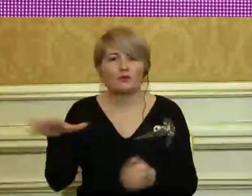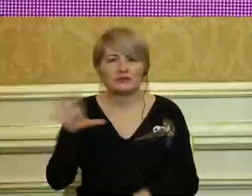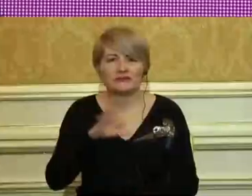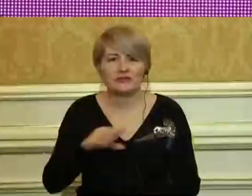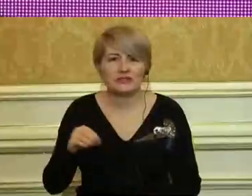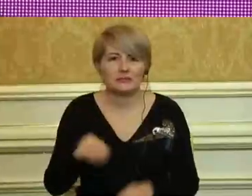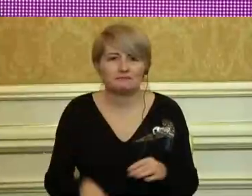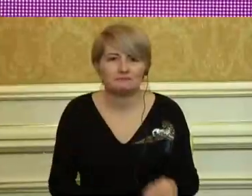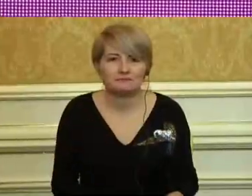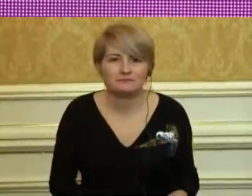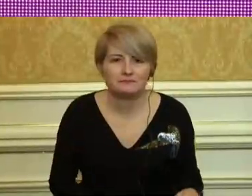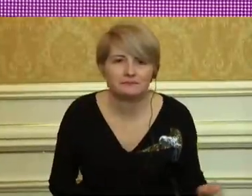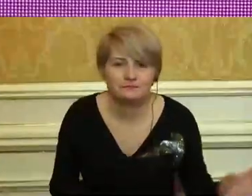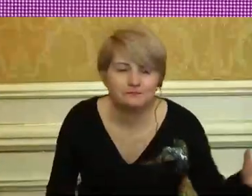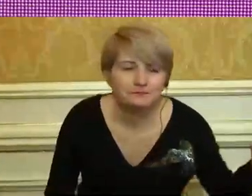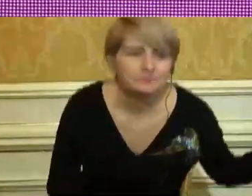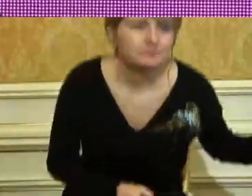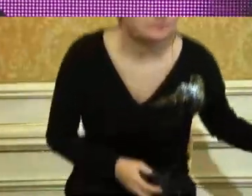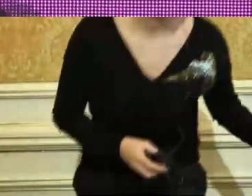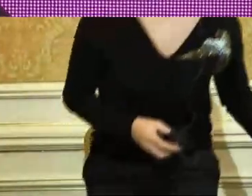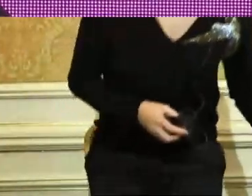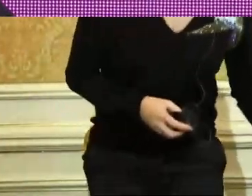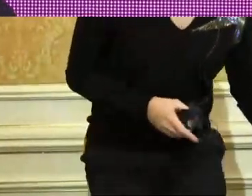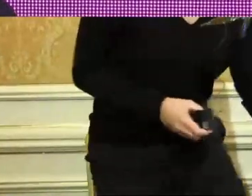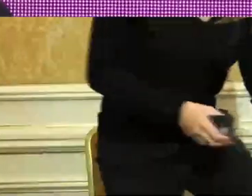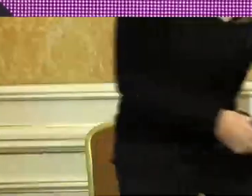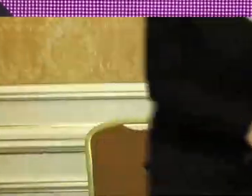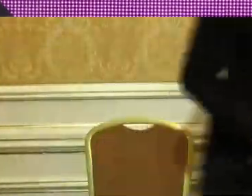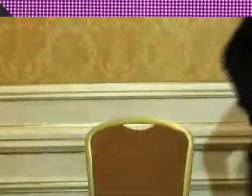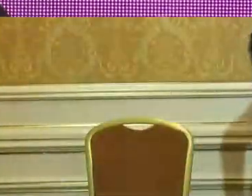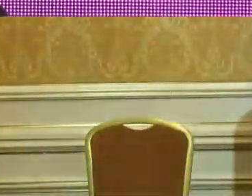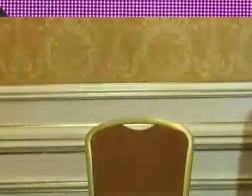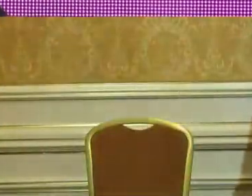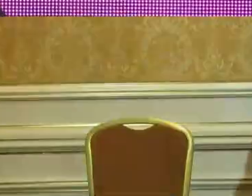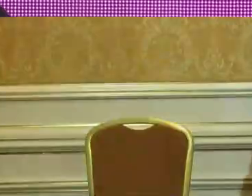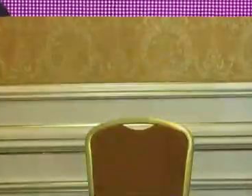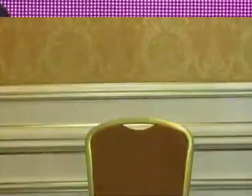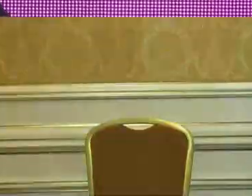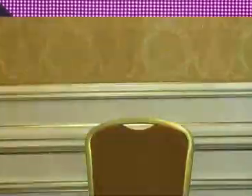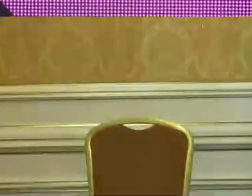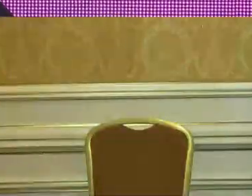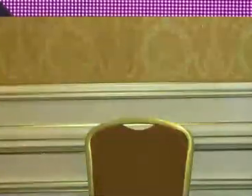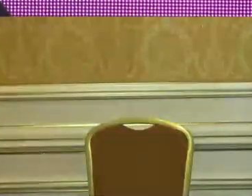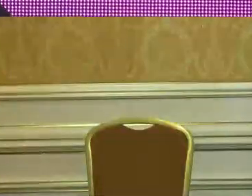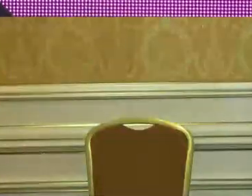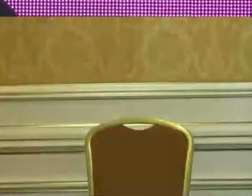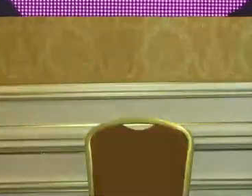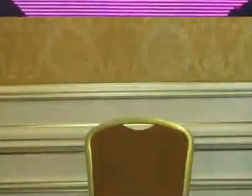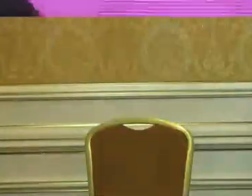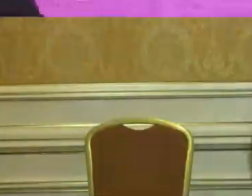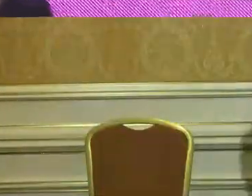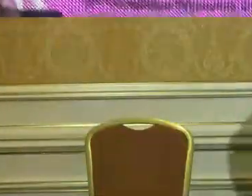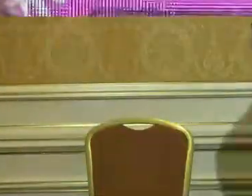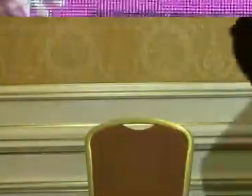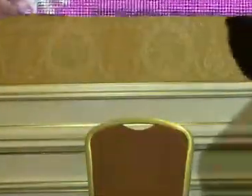photo for our memory. Thank you, everybody, for your attention, and we started